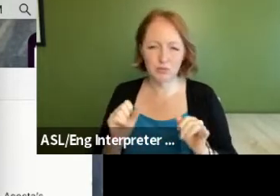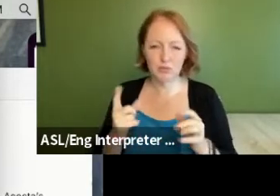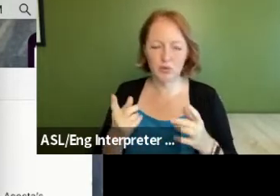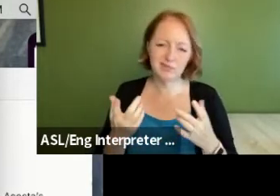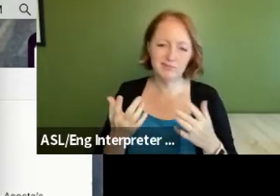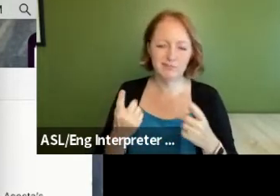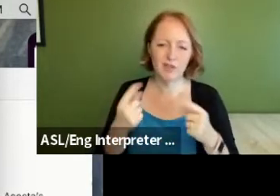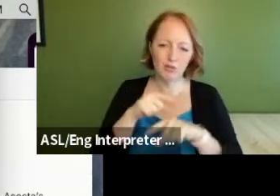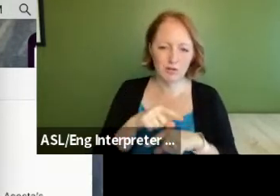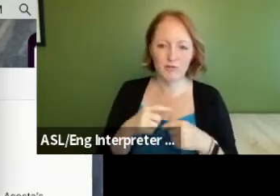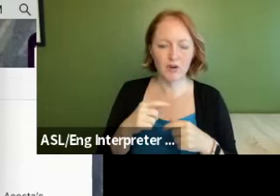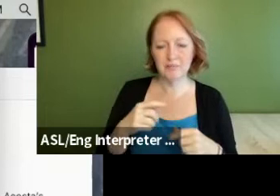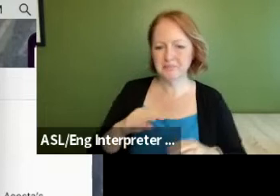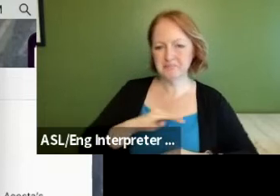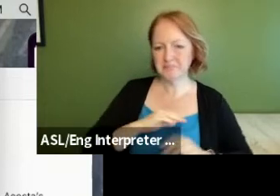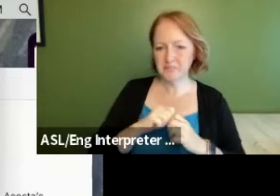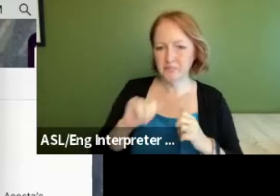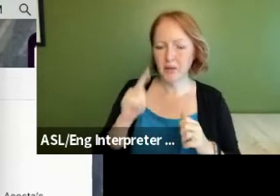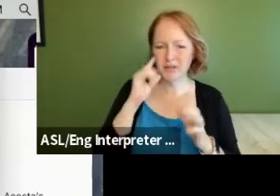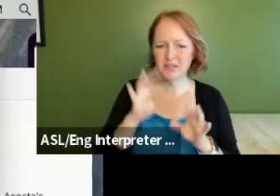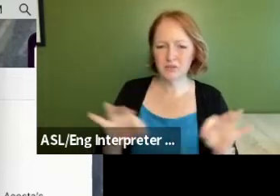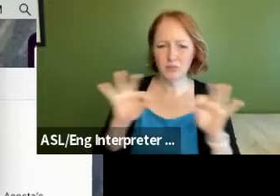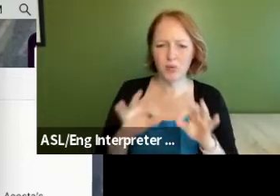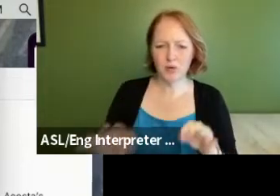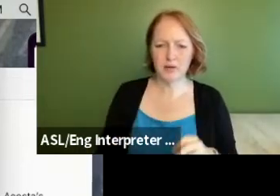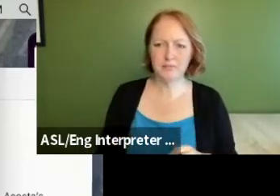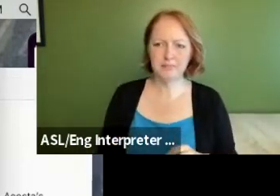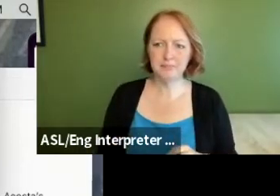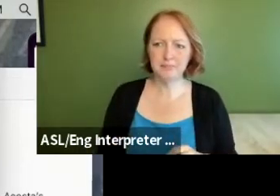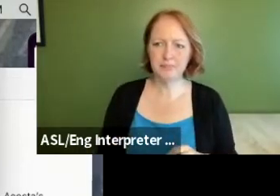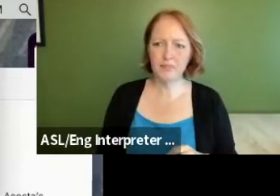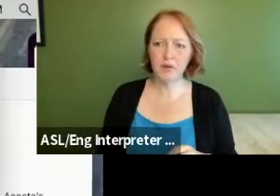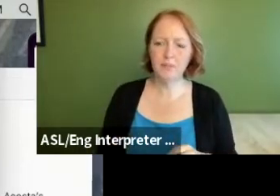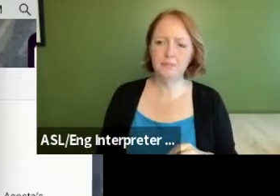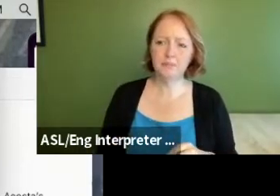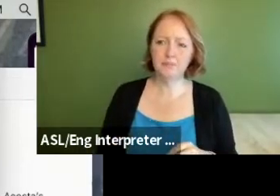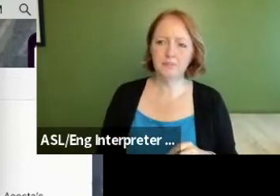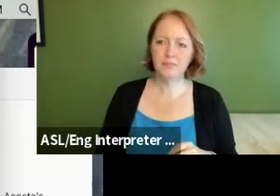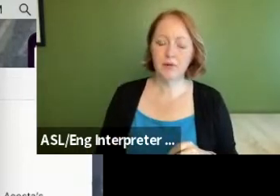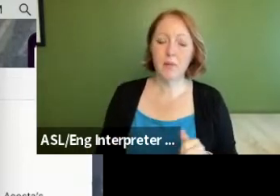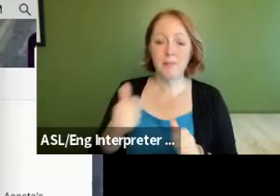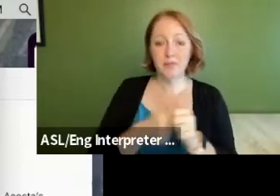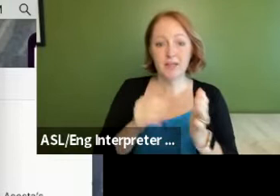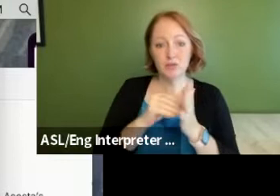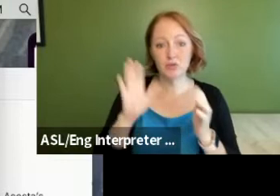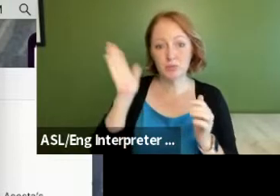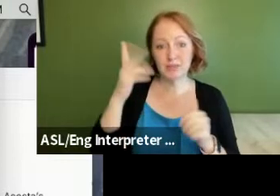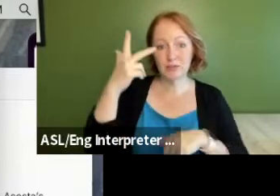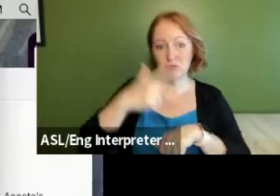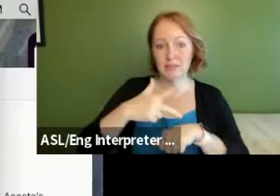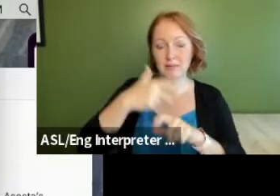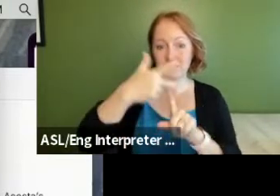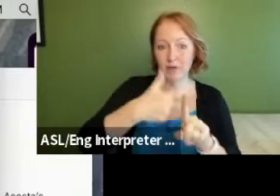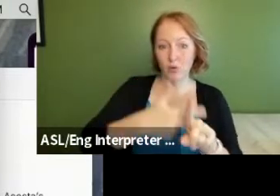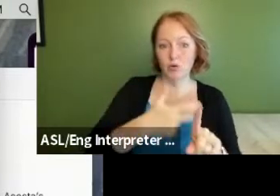those boundaries and I'm good with that because of the worth in it. But each student presents 3 times in the quarter in any